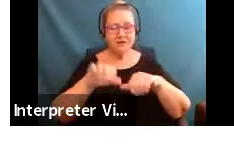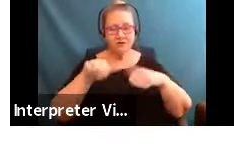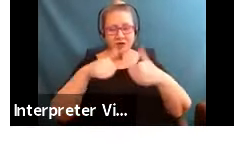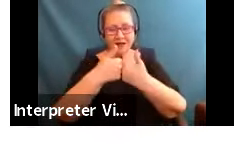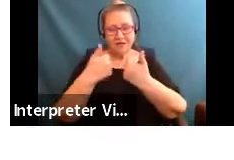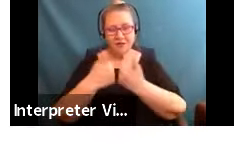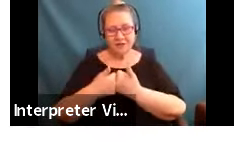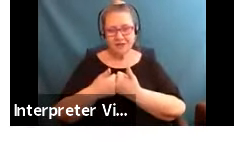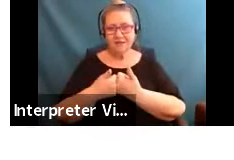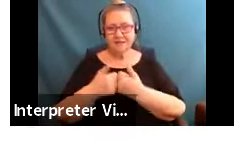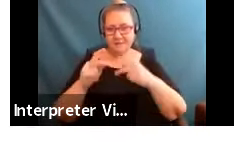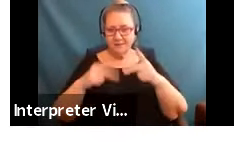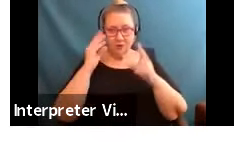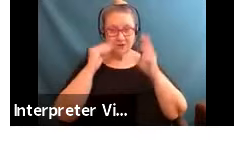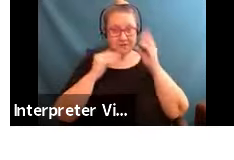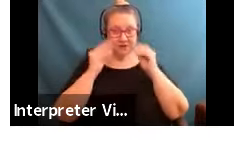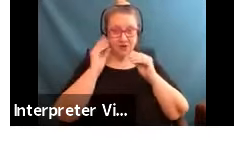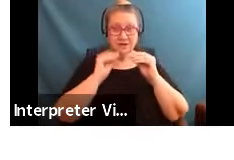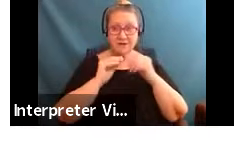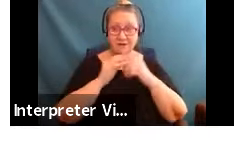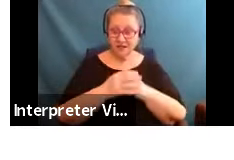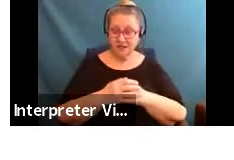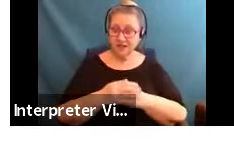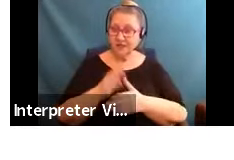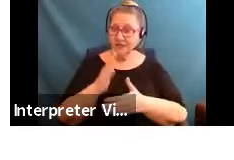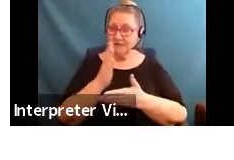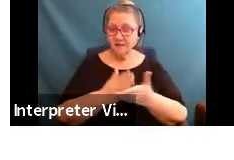that folks are experiencing, some of the